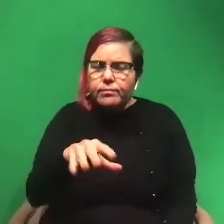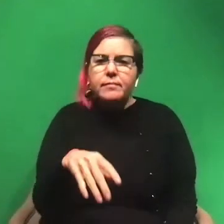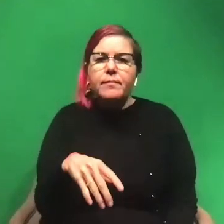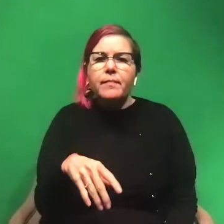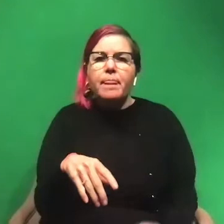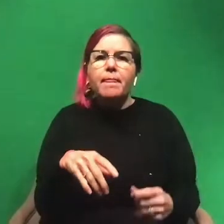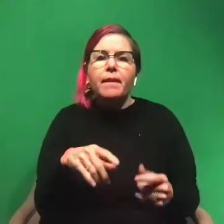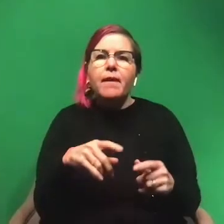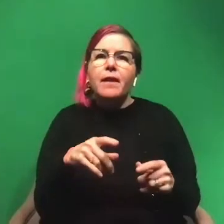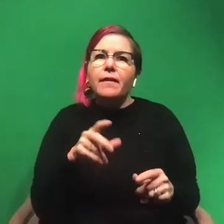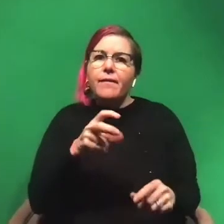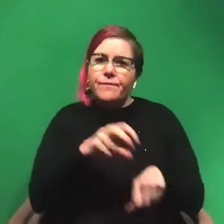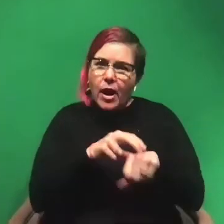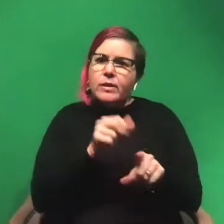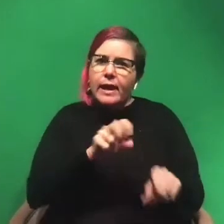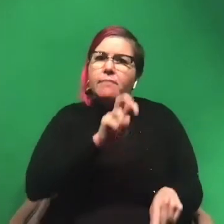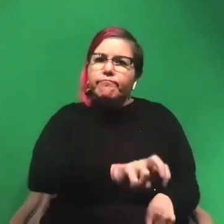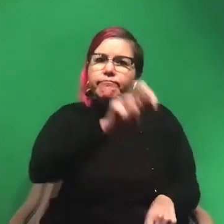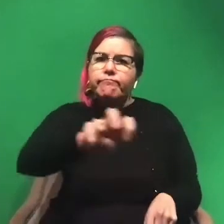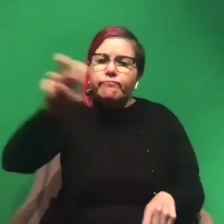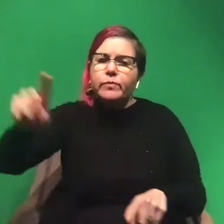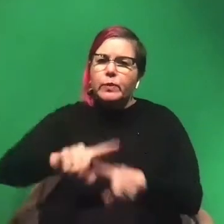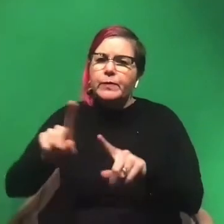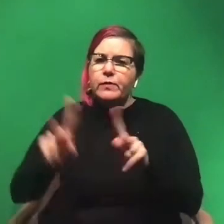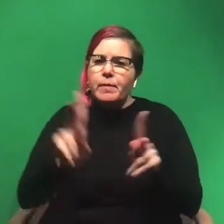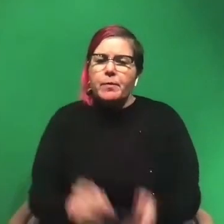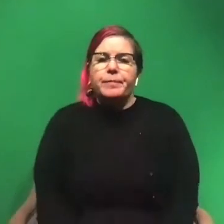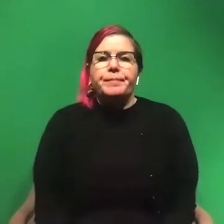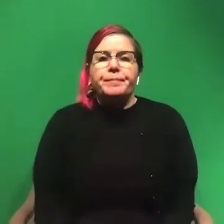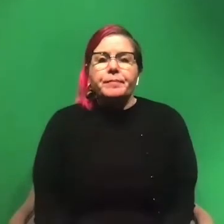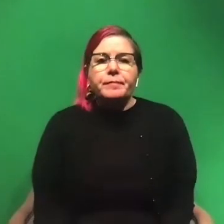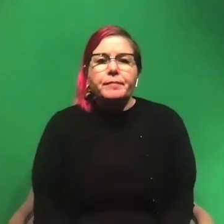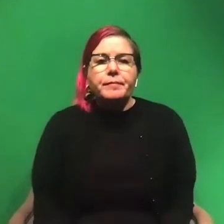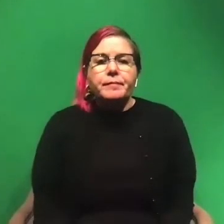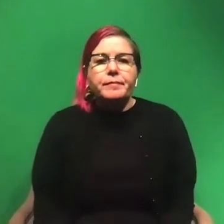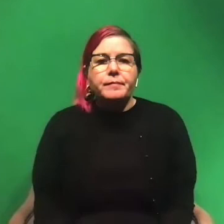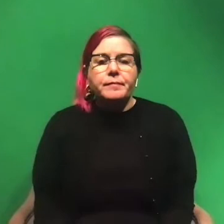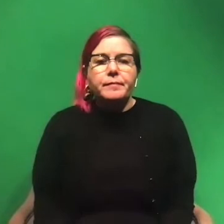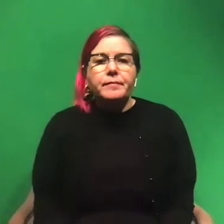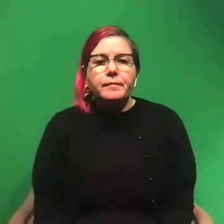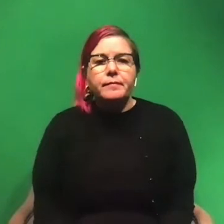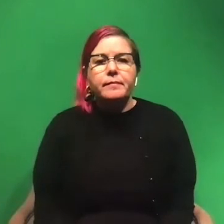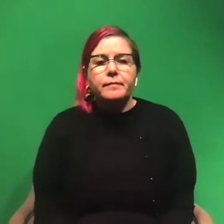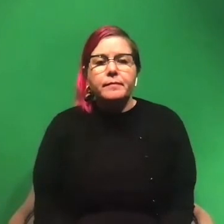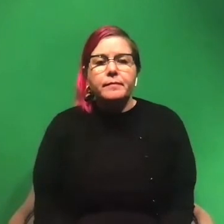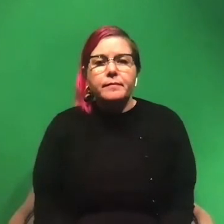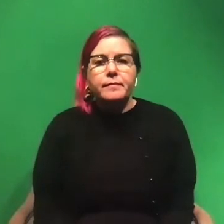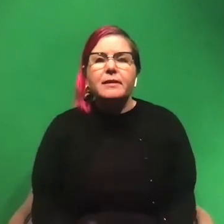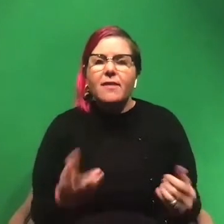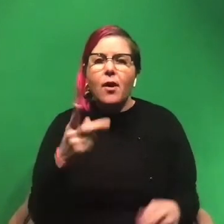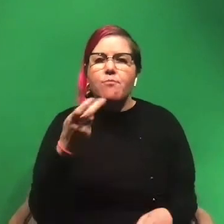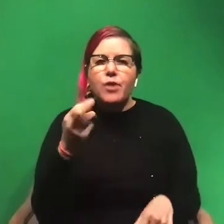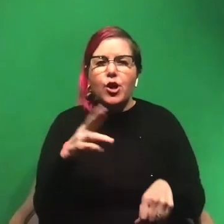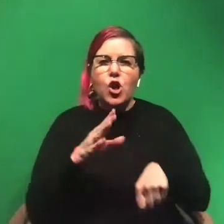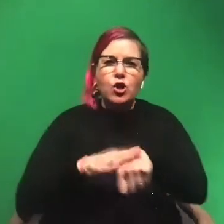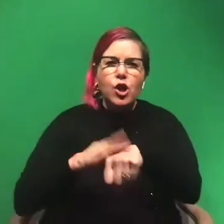virus to jump from host to host. And that is a common trait for a lot of viruses, with